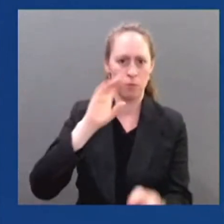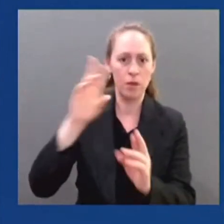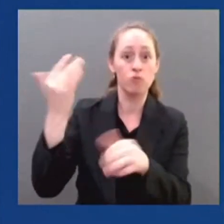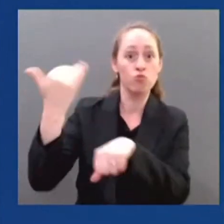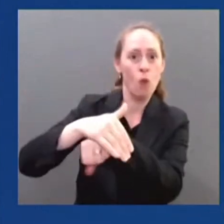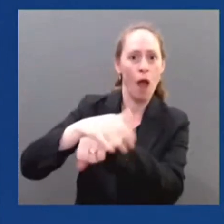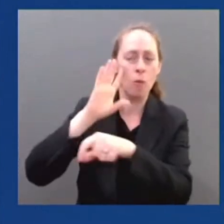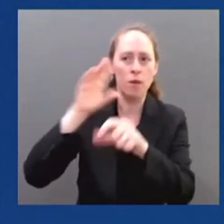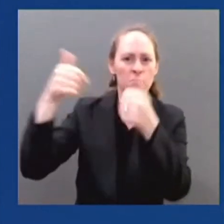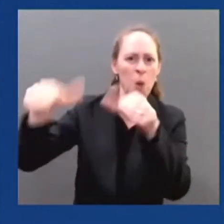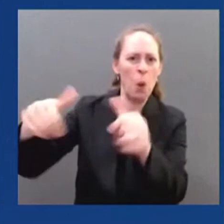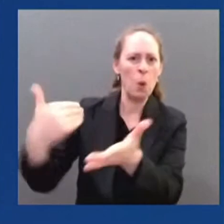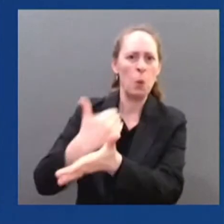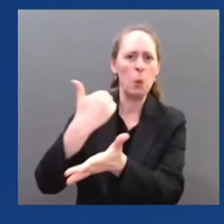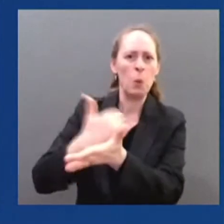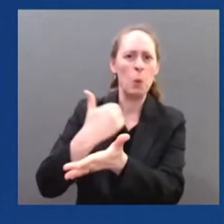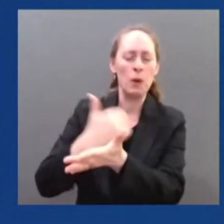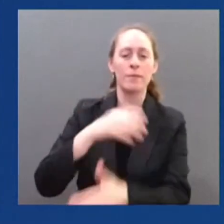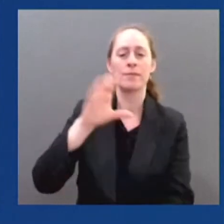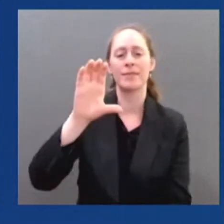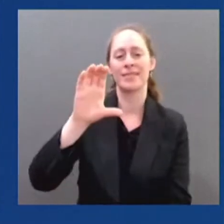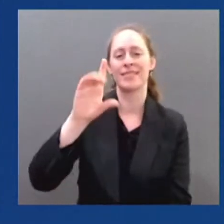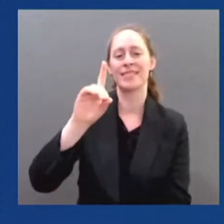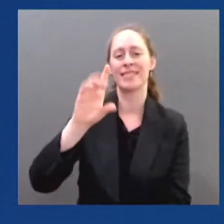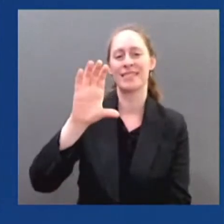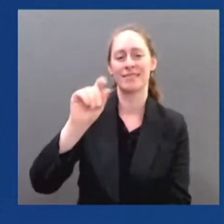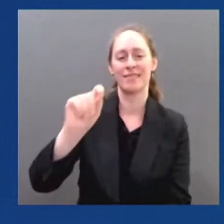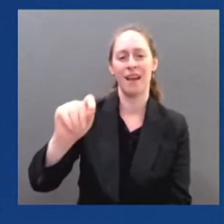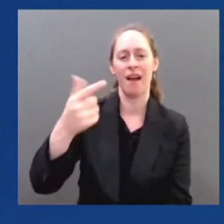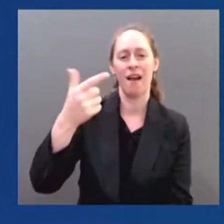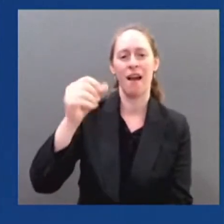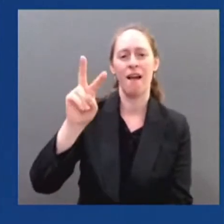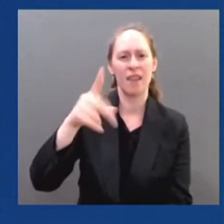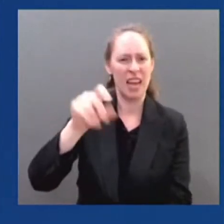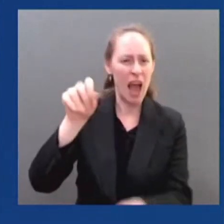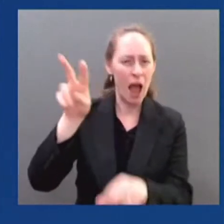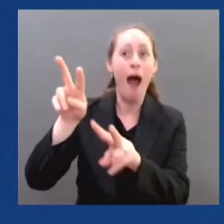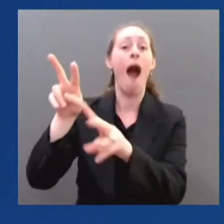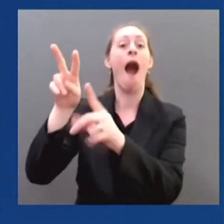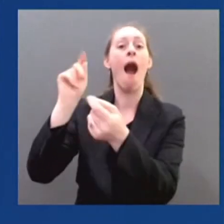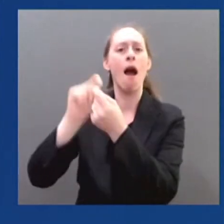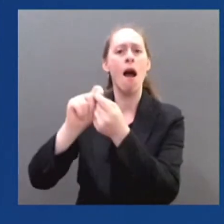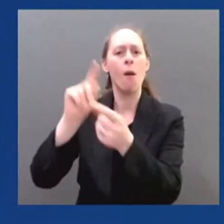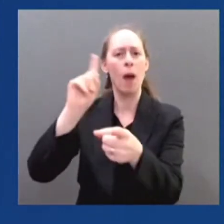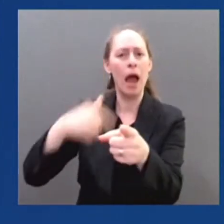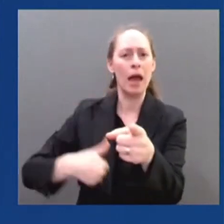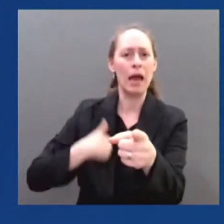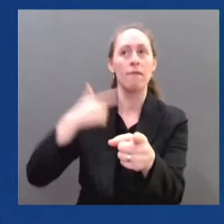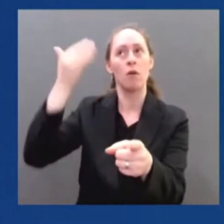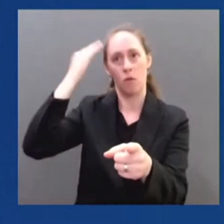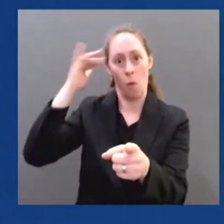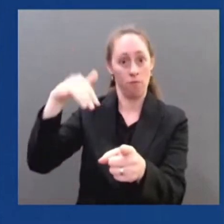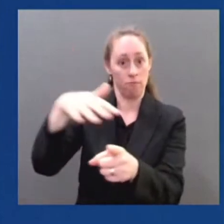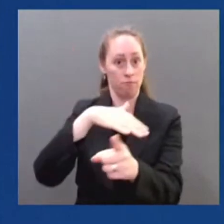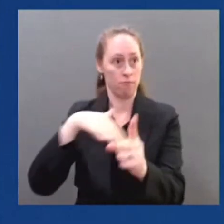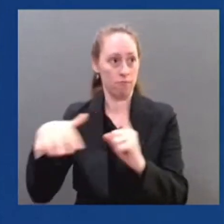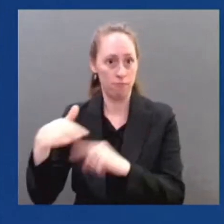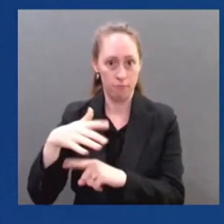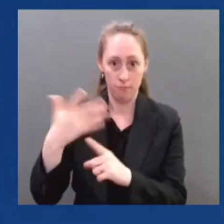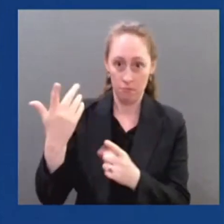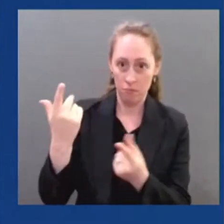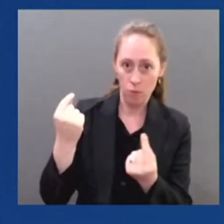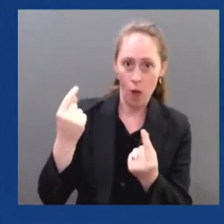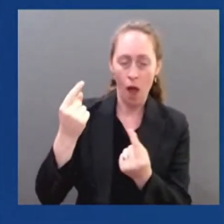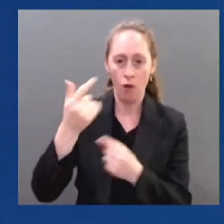cdc.gov, where you can find your COVID-19 community level online. As Dr. John noted, this past week, we've taken another important